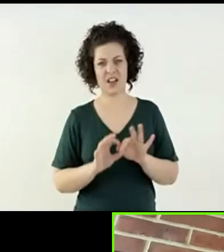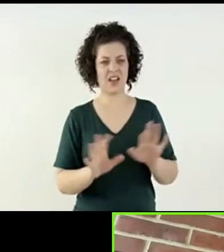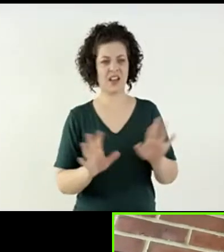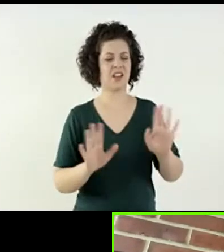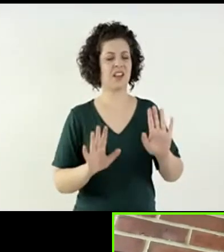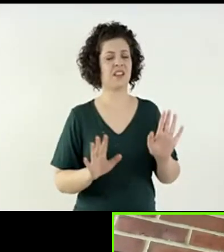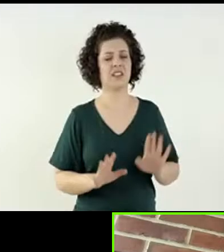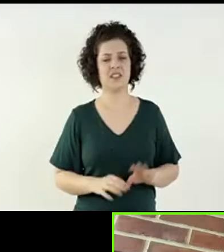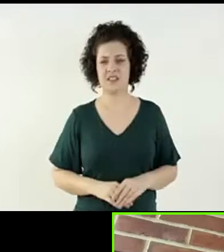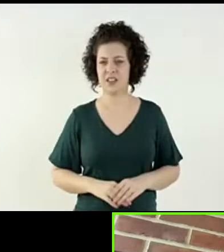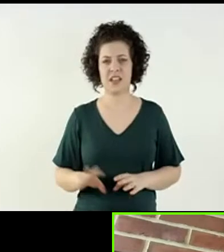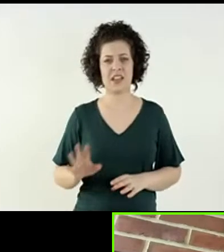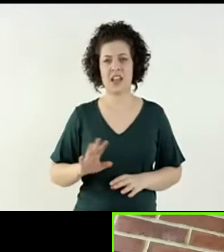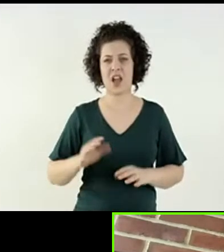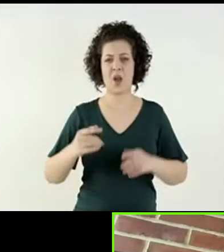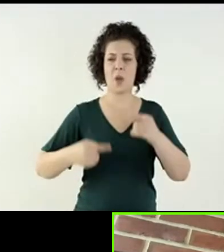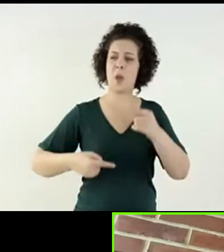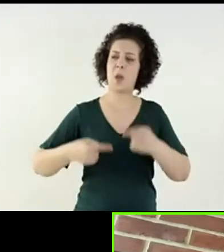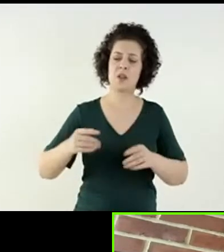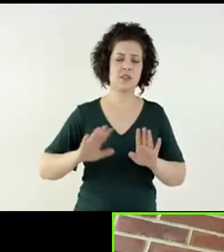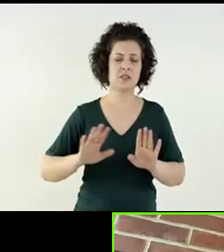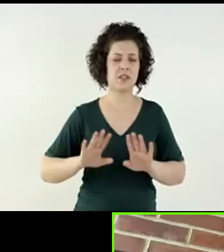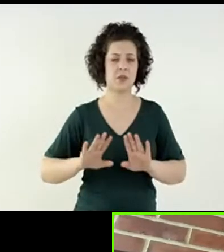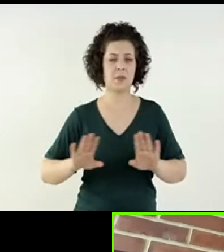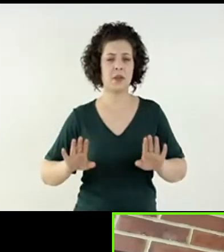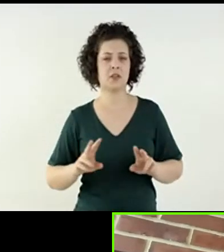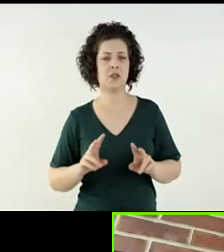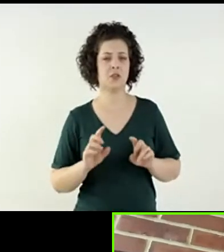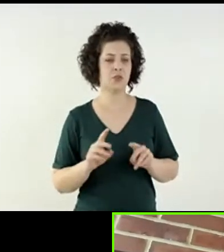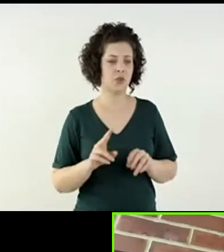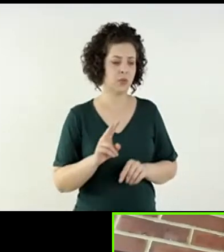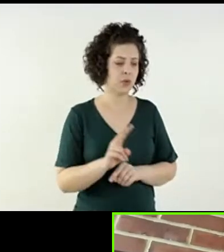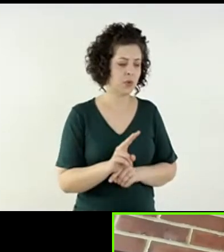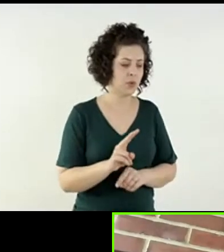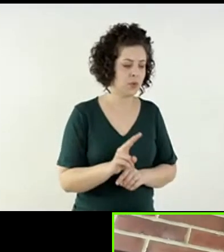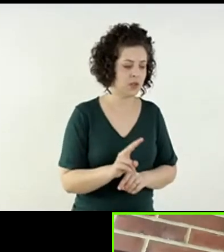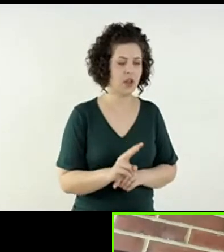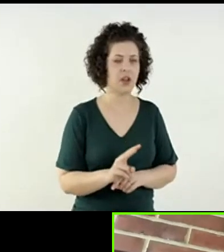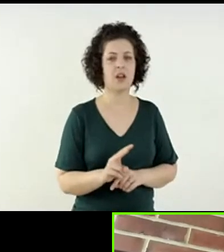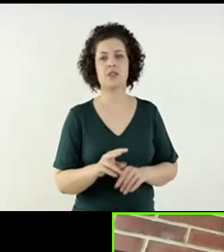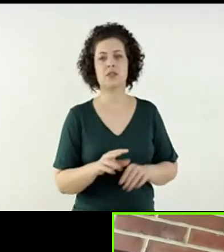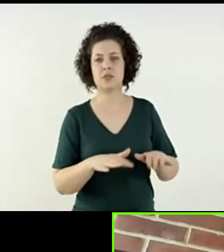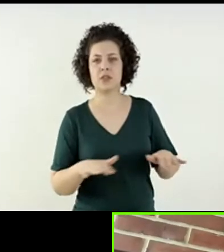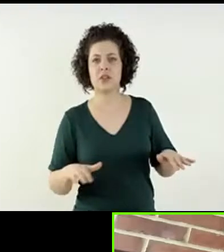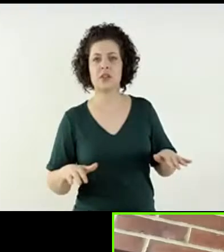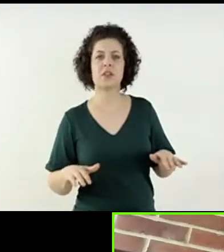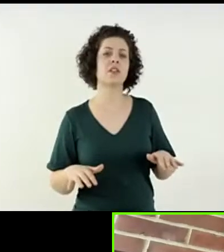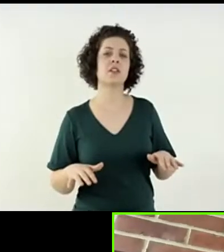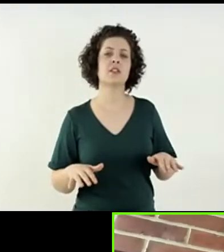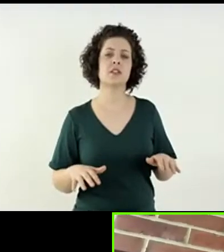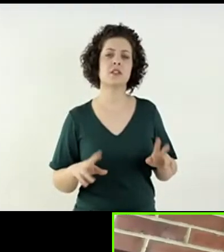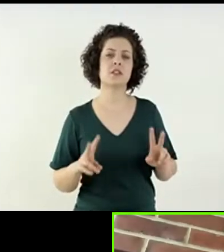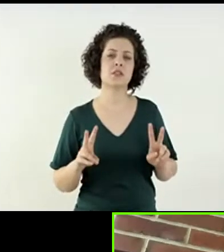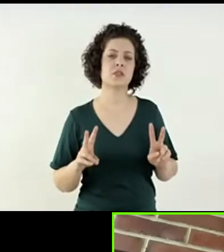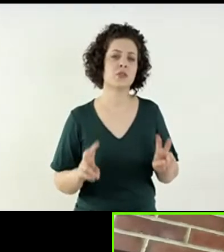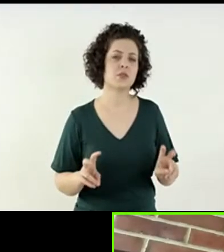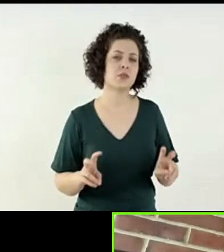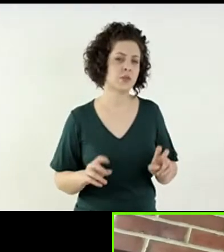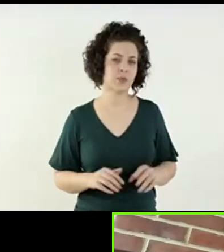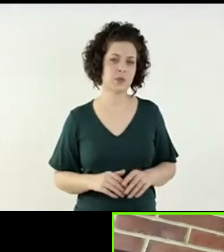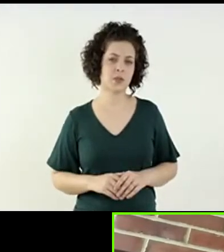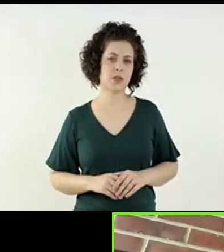universal childcare. We no longer speak of, you know, women at home